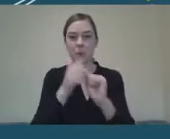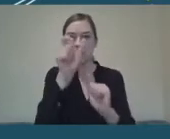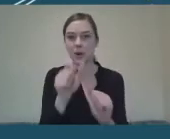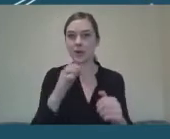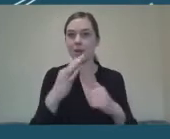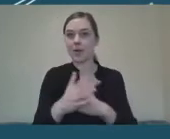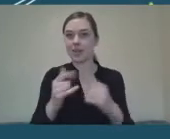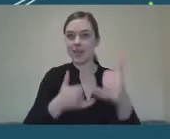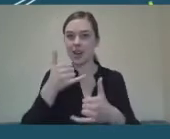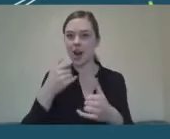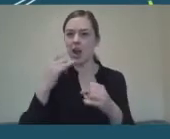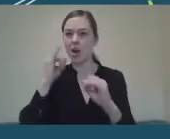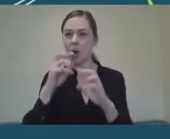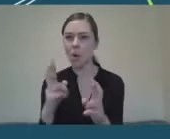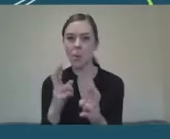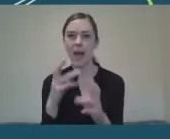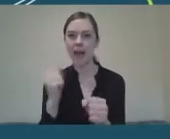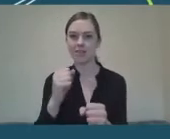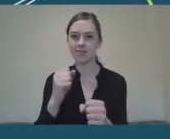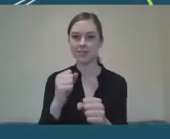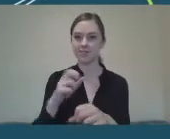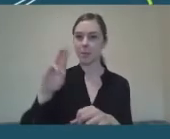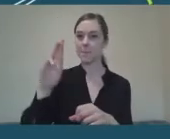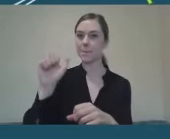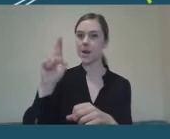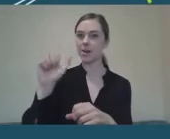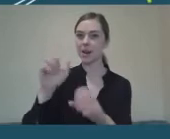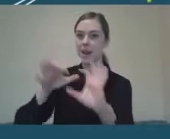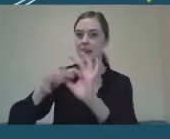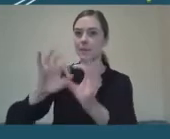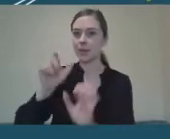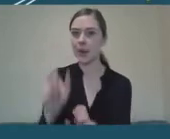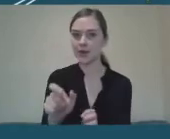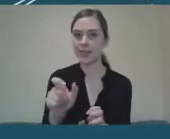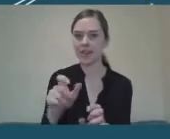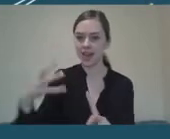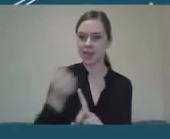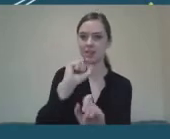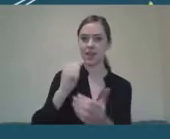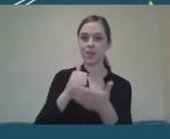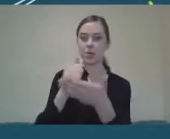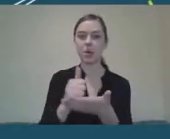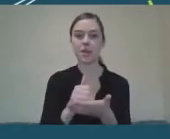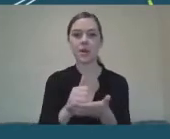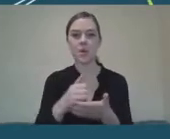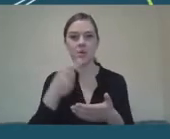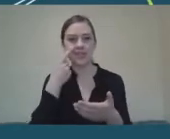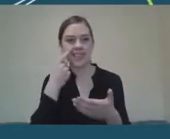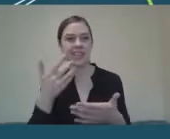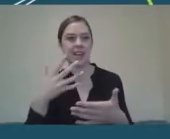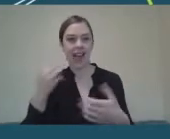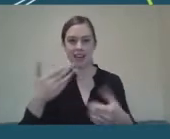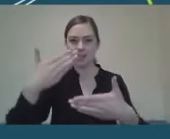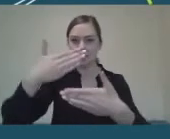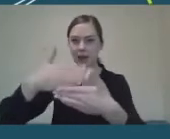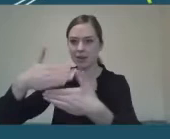have to continue to notice the barriers that are put in place, because it's really, really easy to not see them. It's really